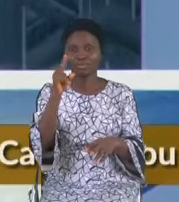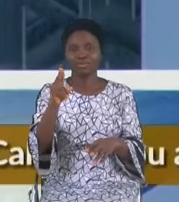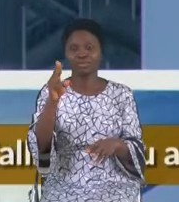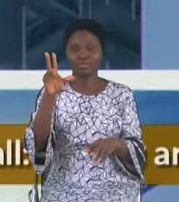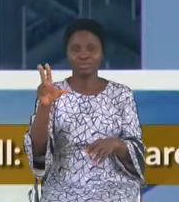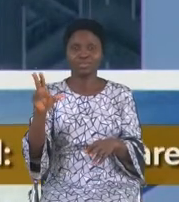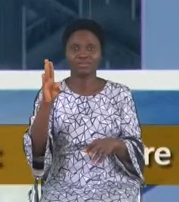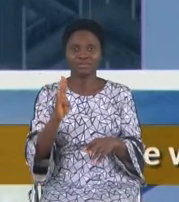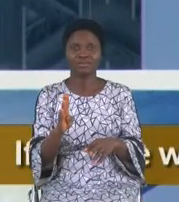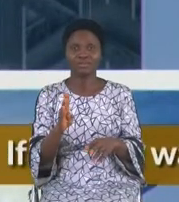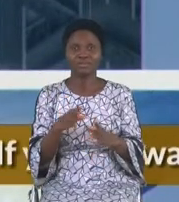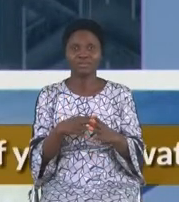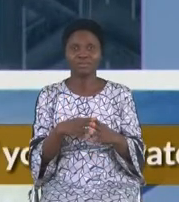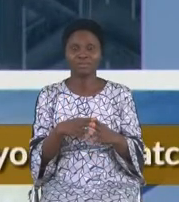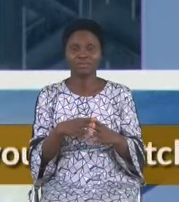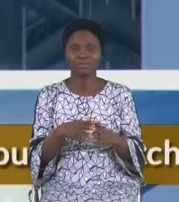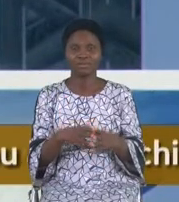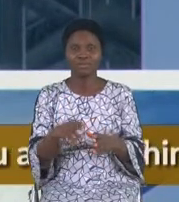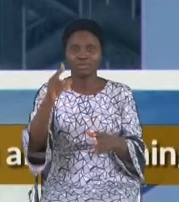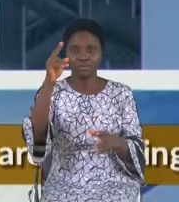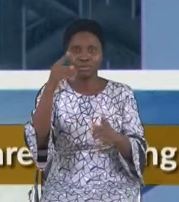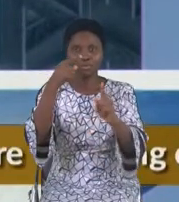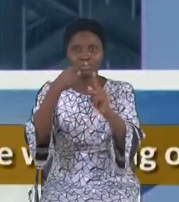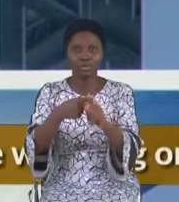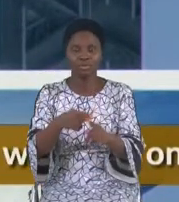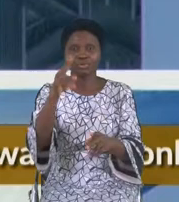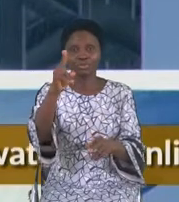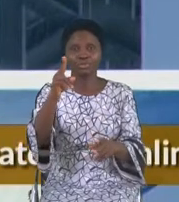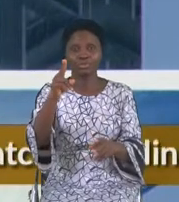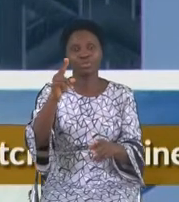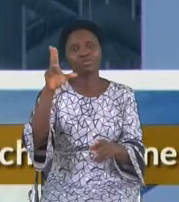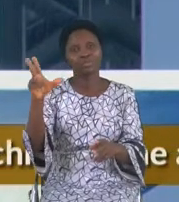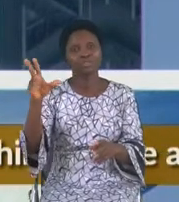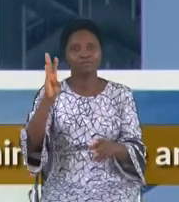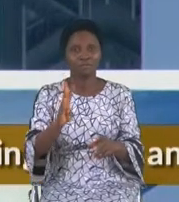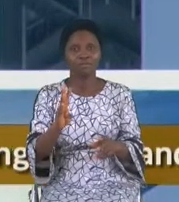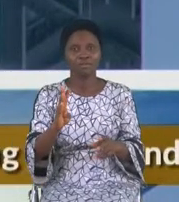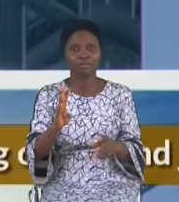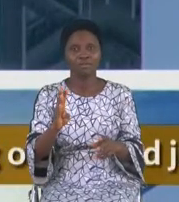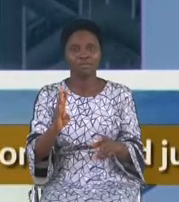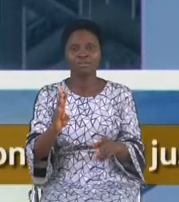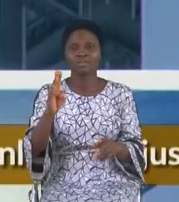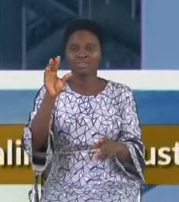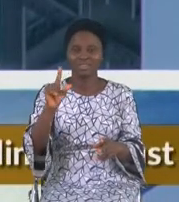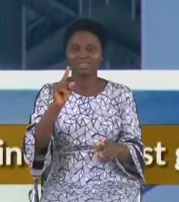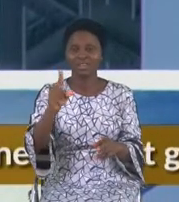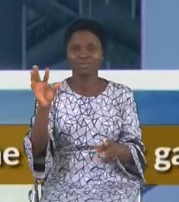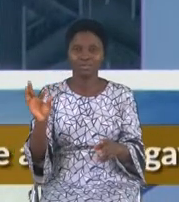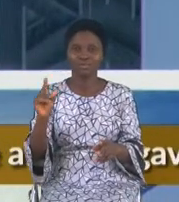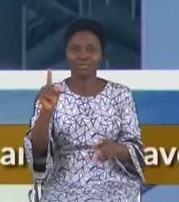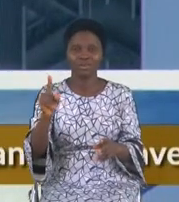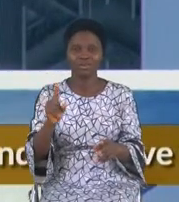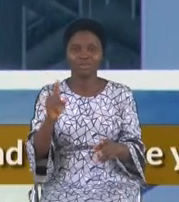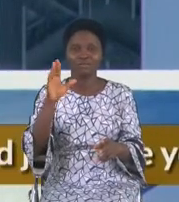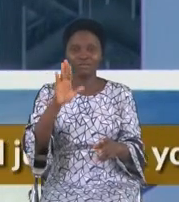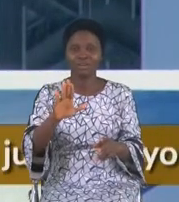three i pick it again plus two three four nine one five four